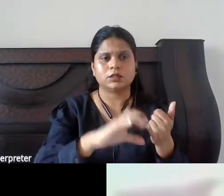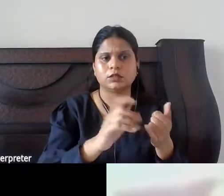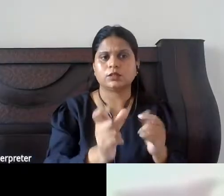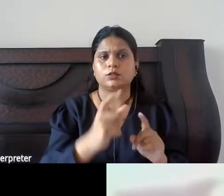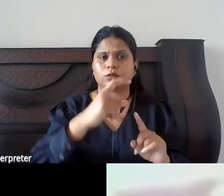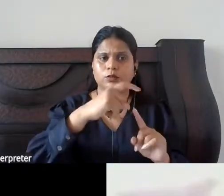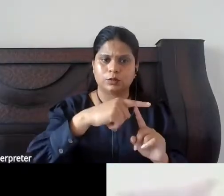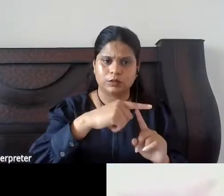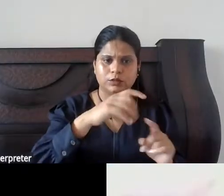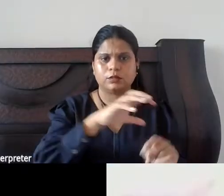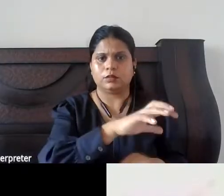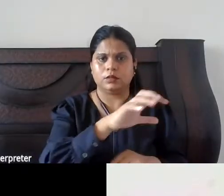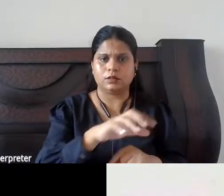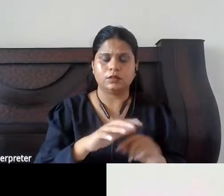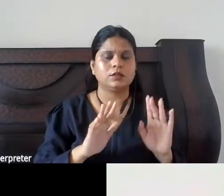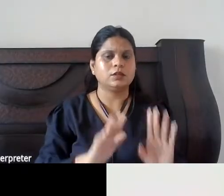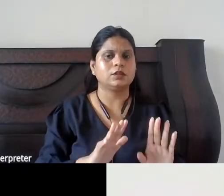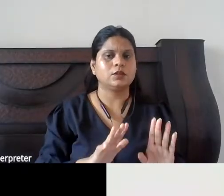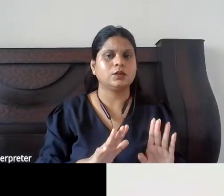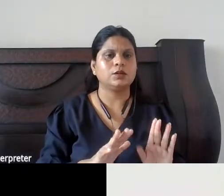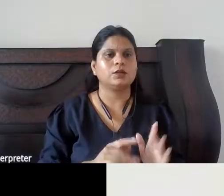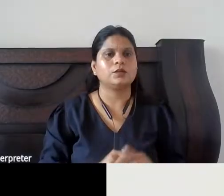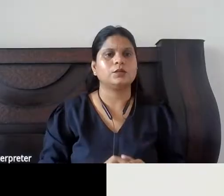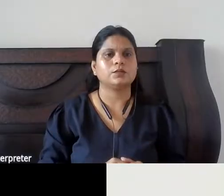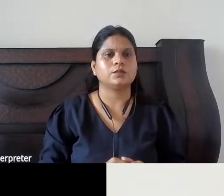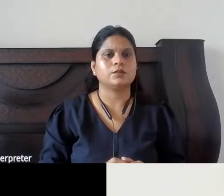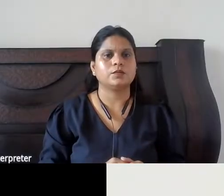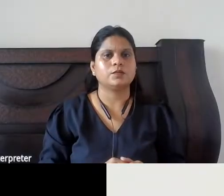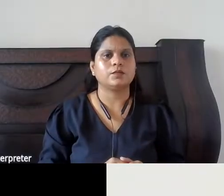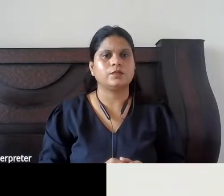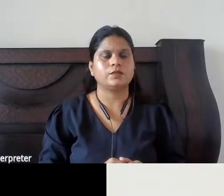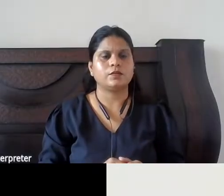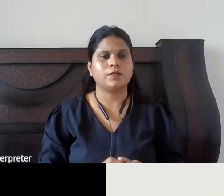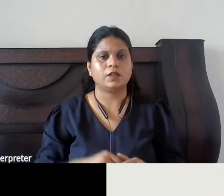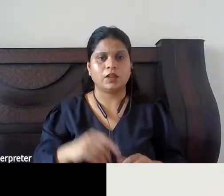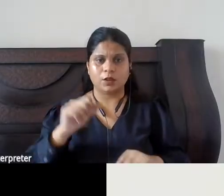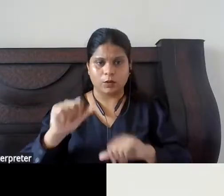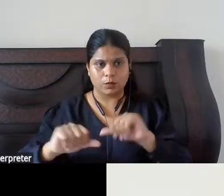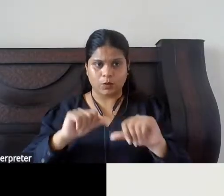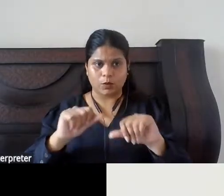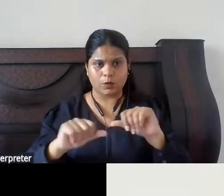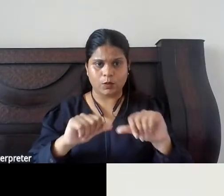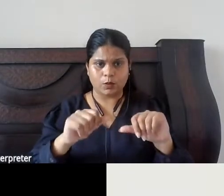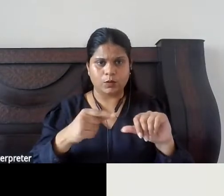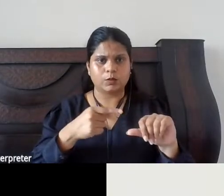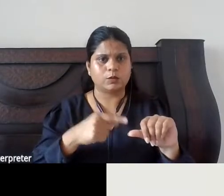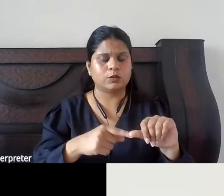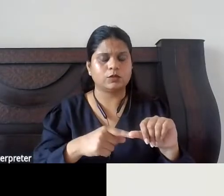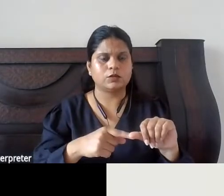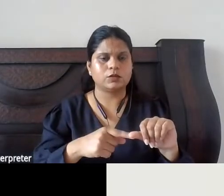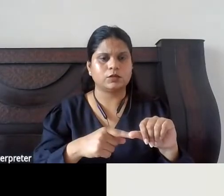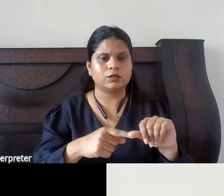to um, be the part of this process so that a kind of